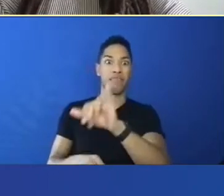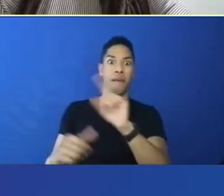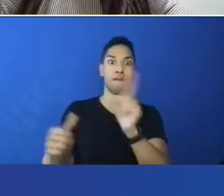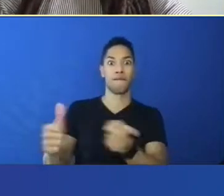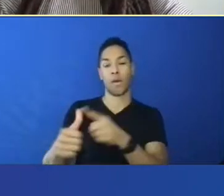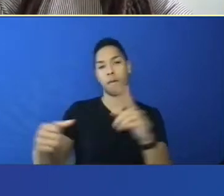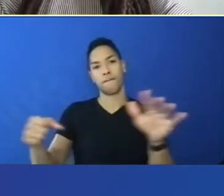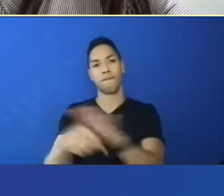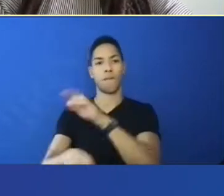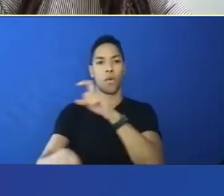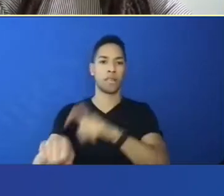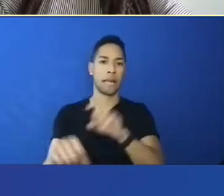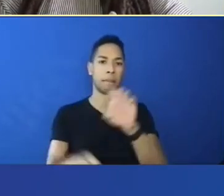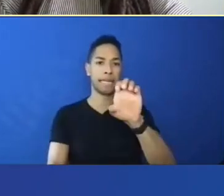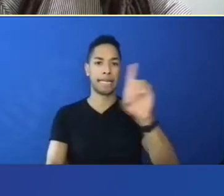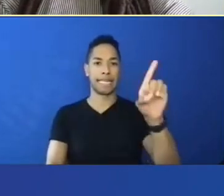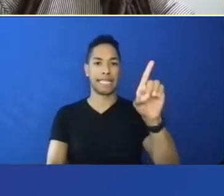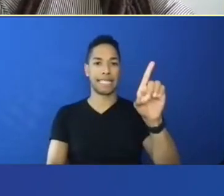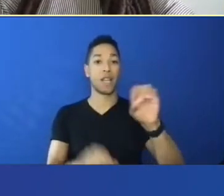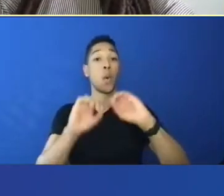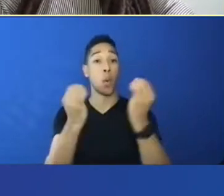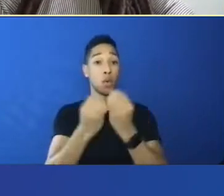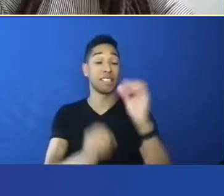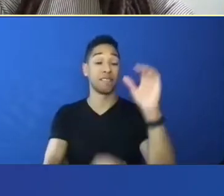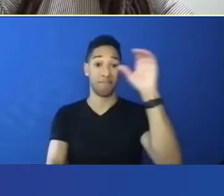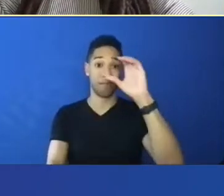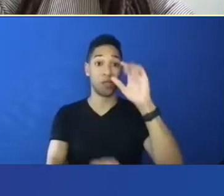director that the organization was looking for.